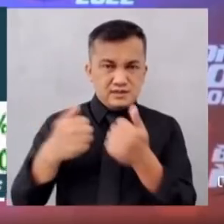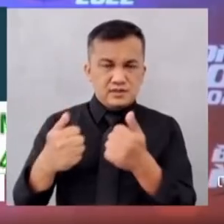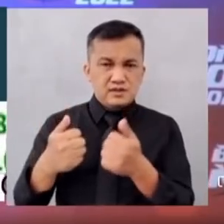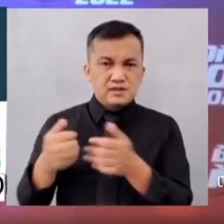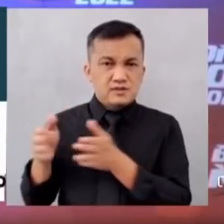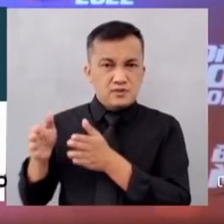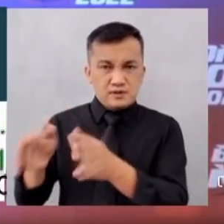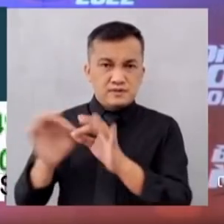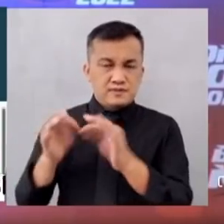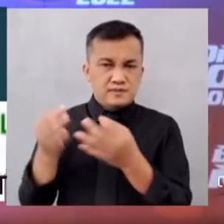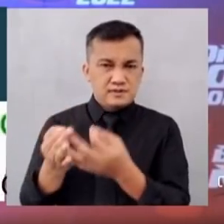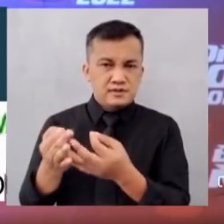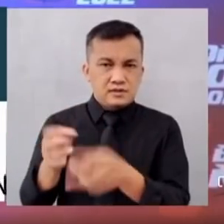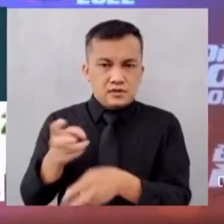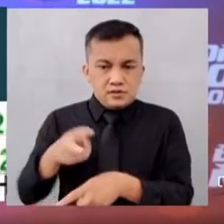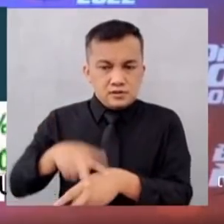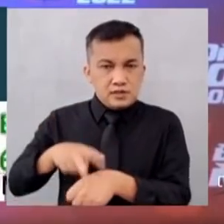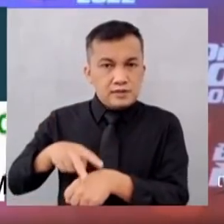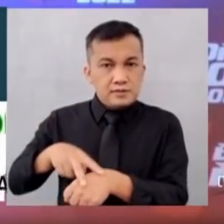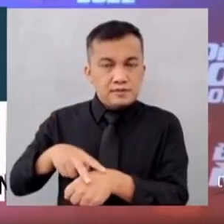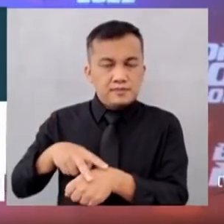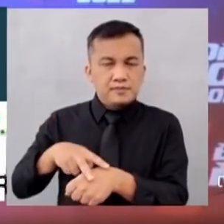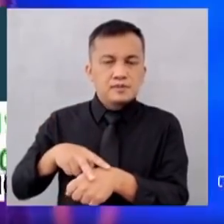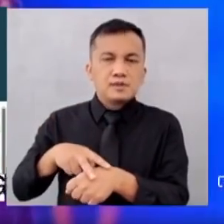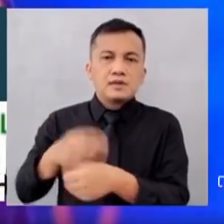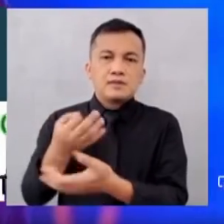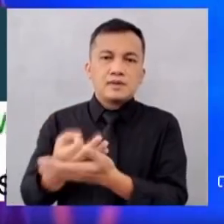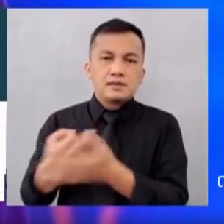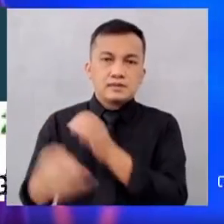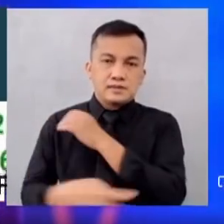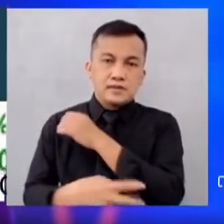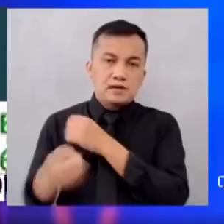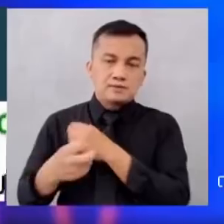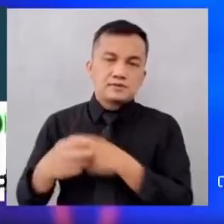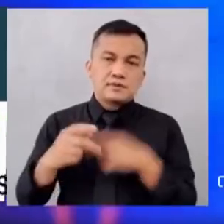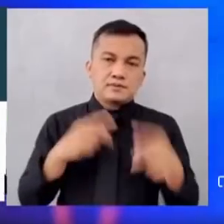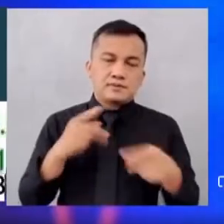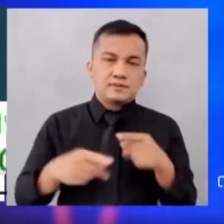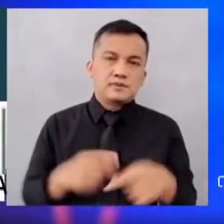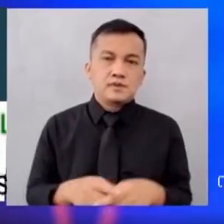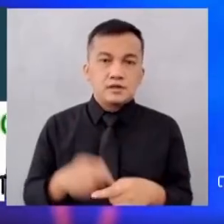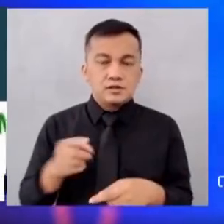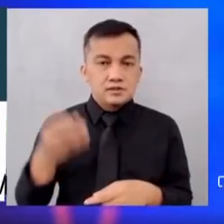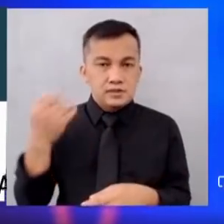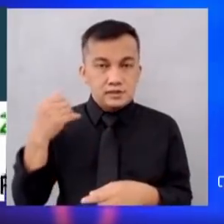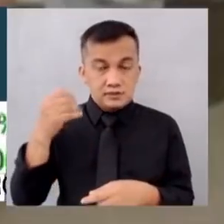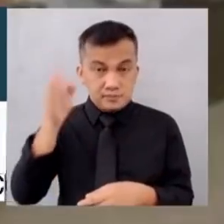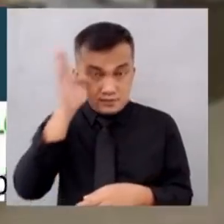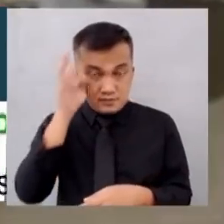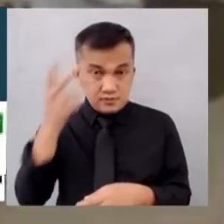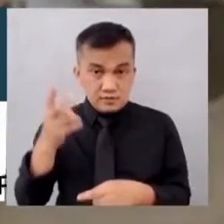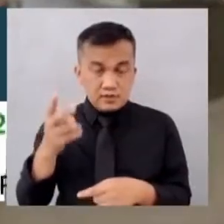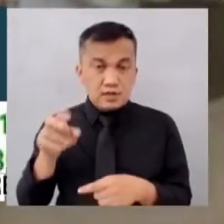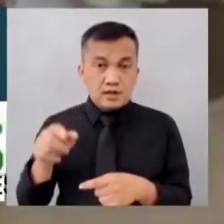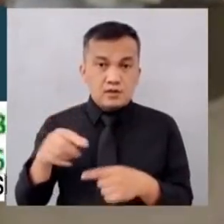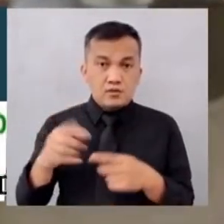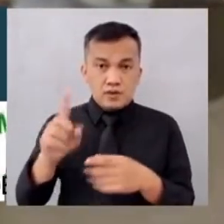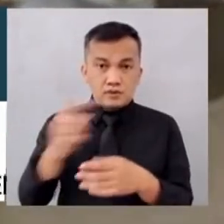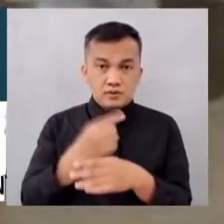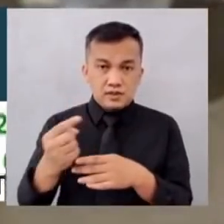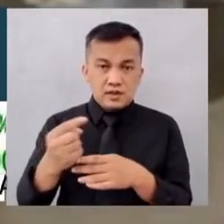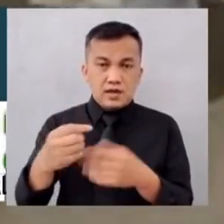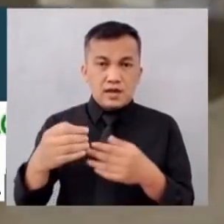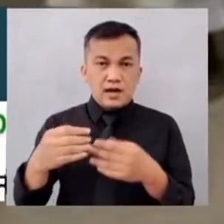to keep the money they stole from the Filipino people. The former senator's bid comes a week after the anti-graft court ordered